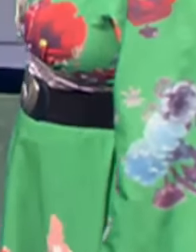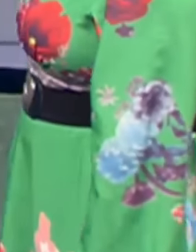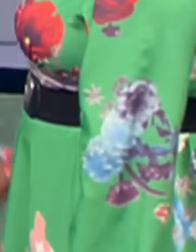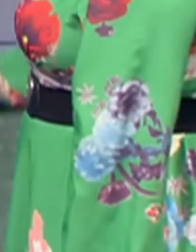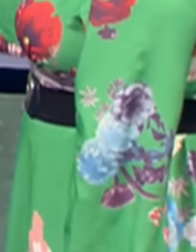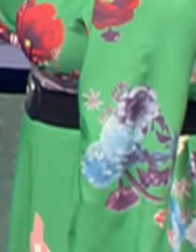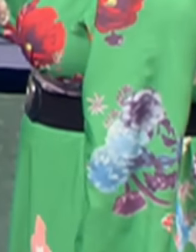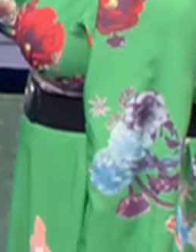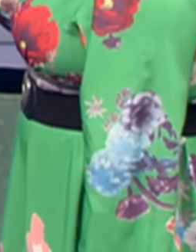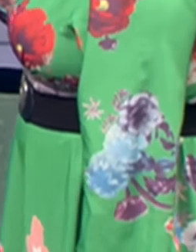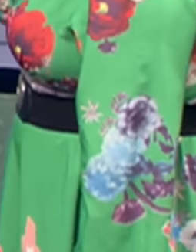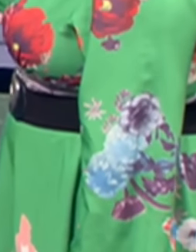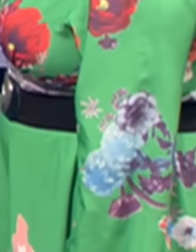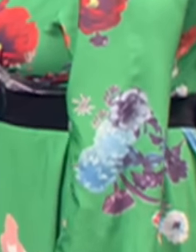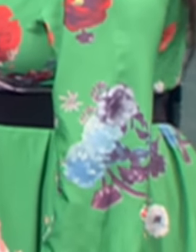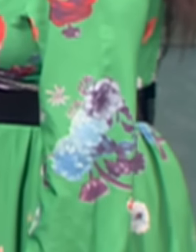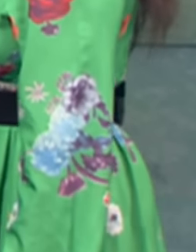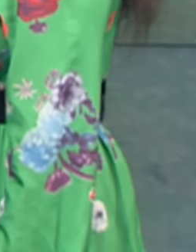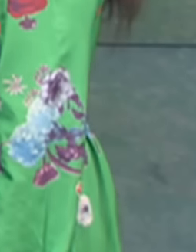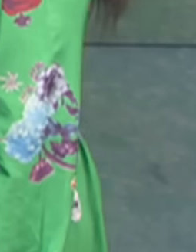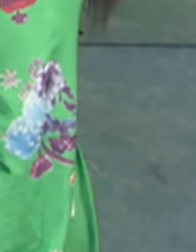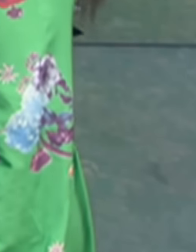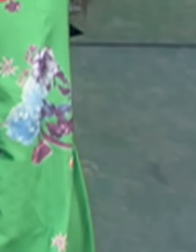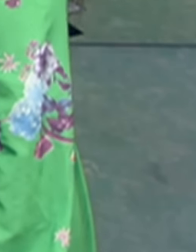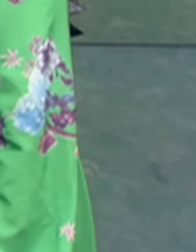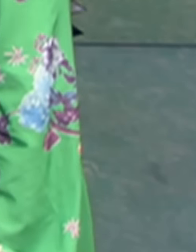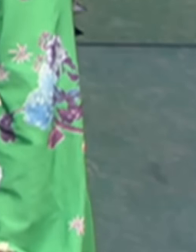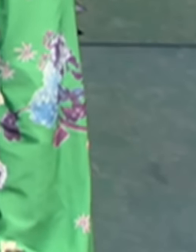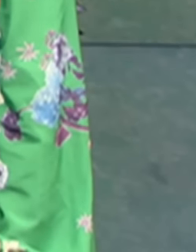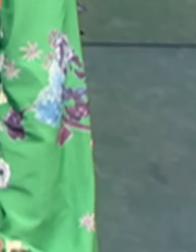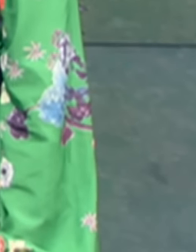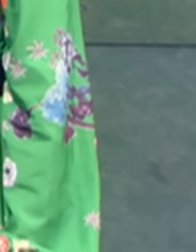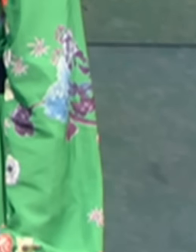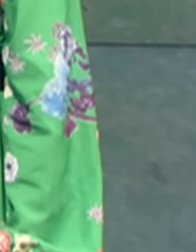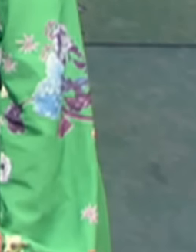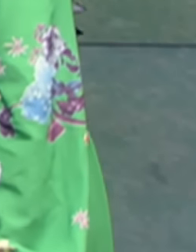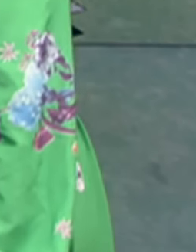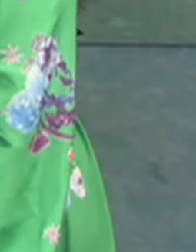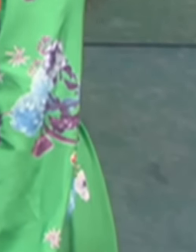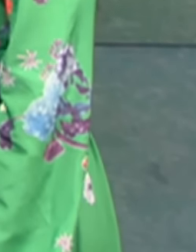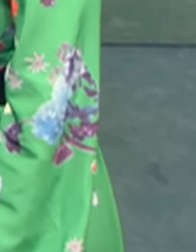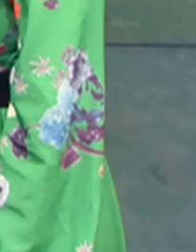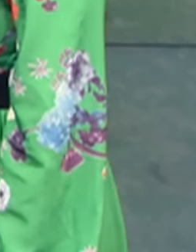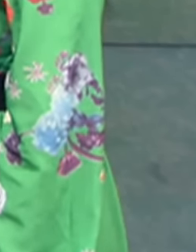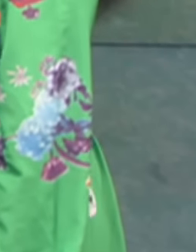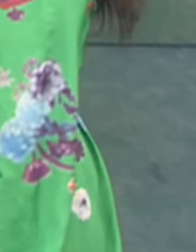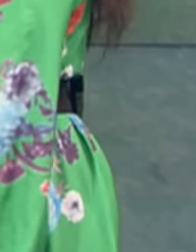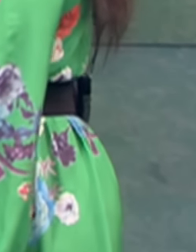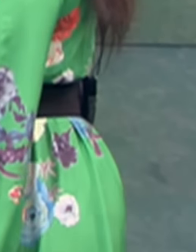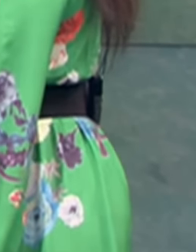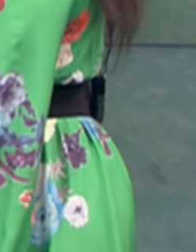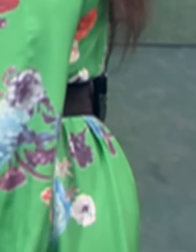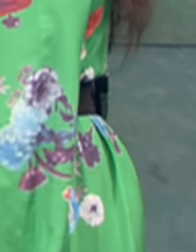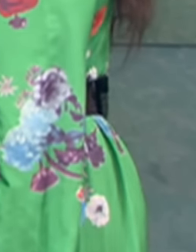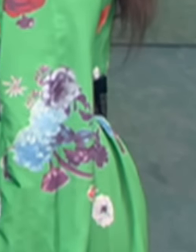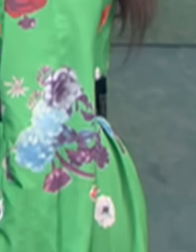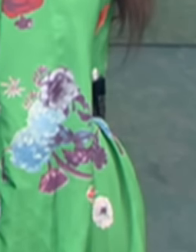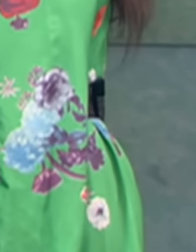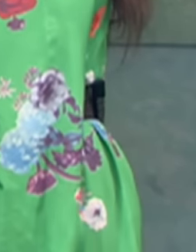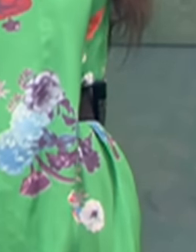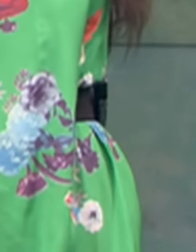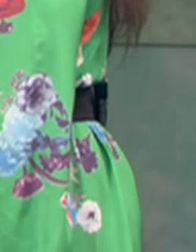ge re lebelela jwale go tla ruthela re lebelela Pretoria ka tša 20 Johannesburg ka tša 20 re lebelela Vereeniging ba tla itemogela go tonya ge